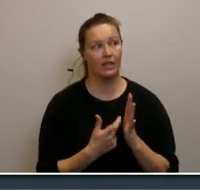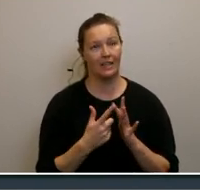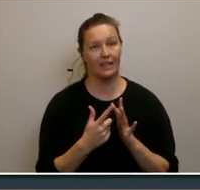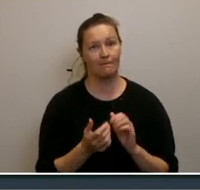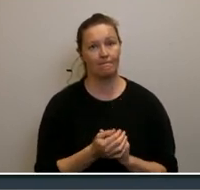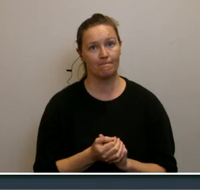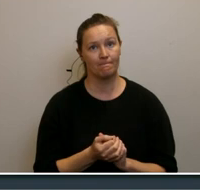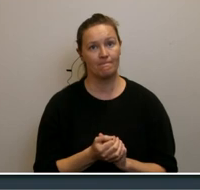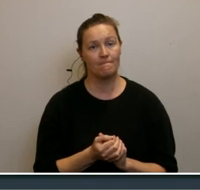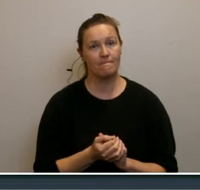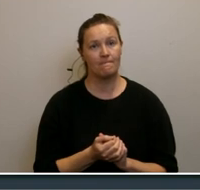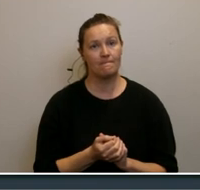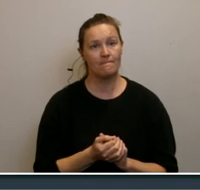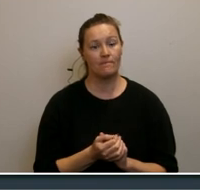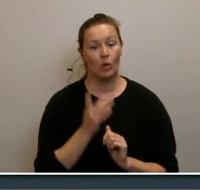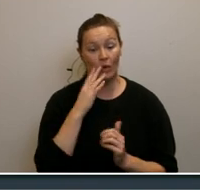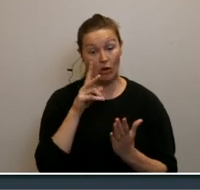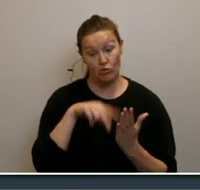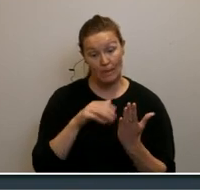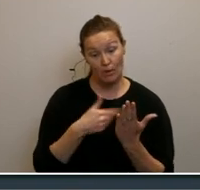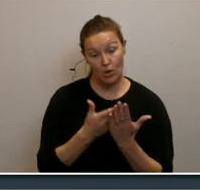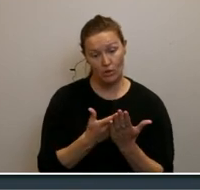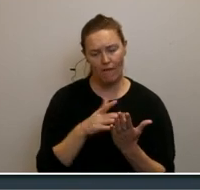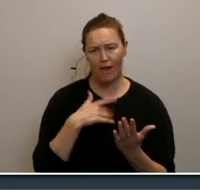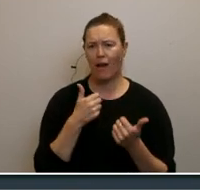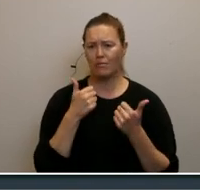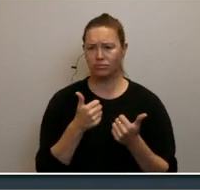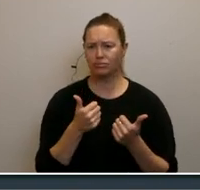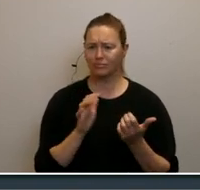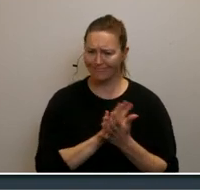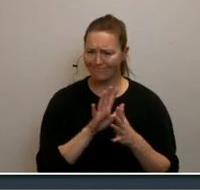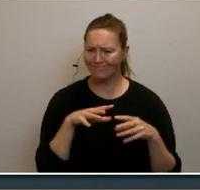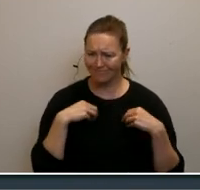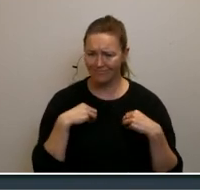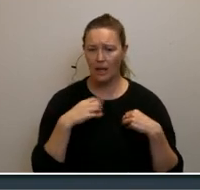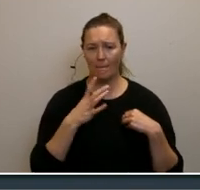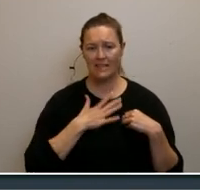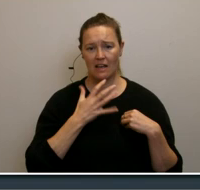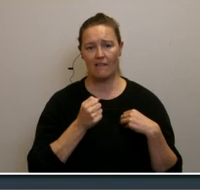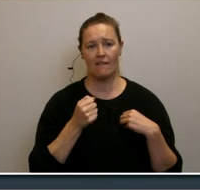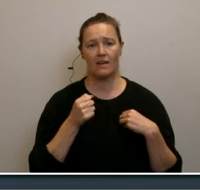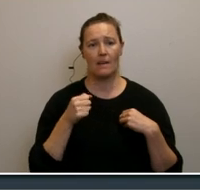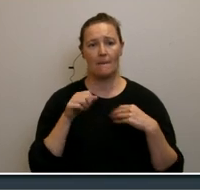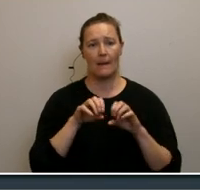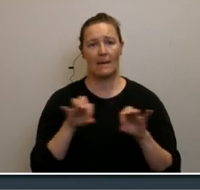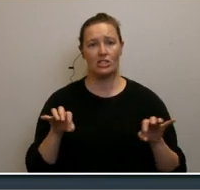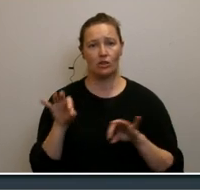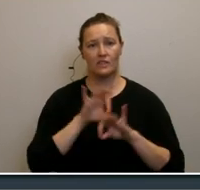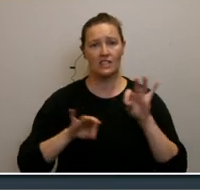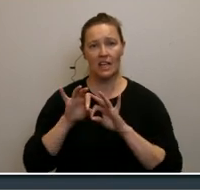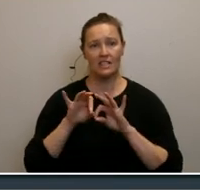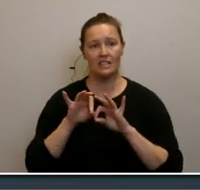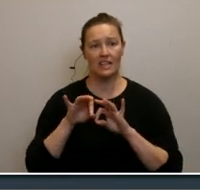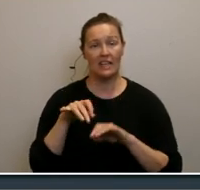So my instant response on reading this proposal was to welcome it. I have a BSc Honours in Ecology and